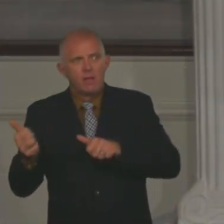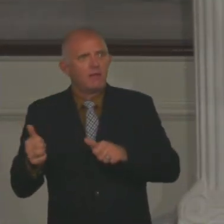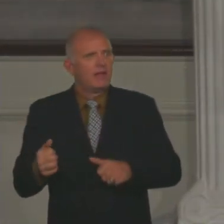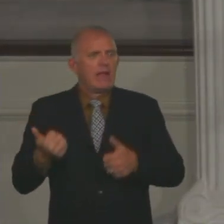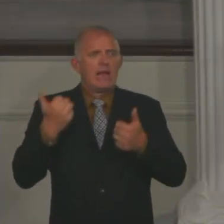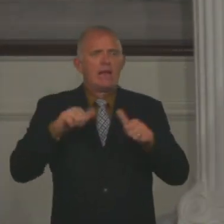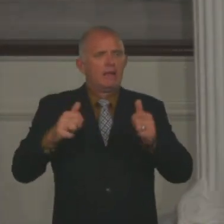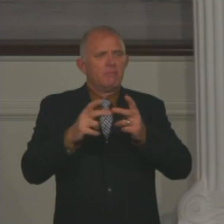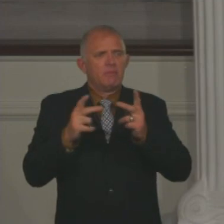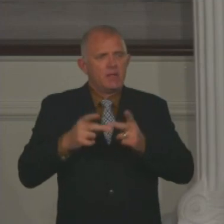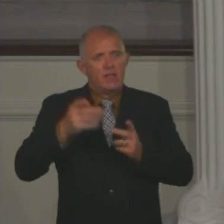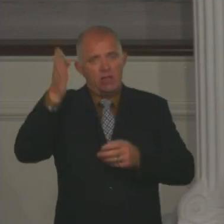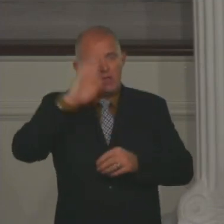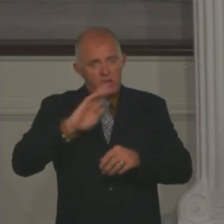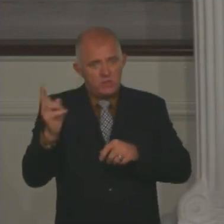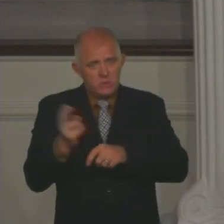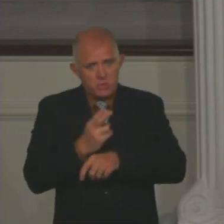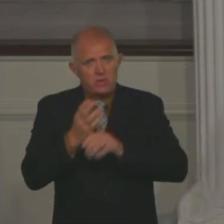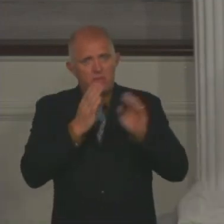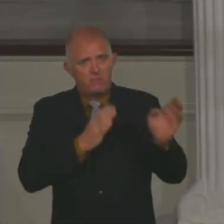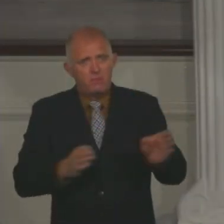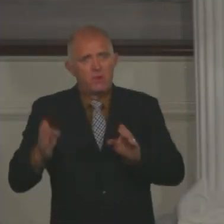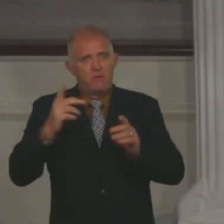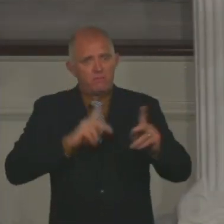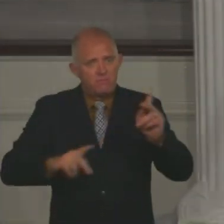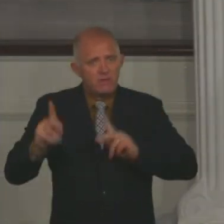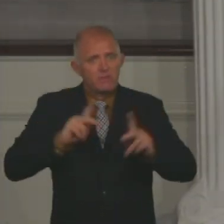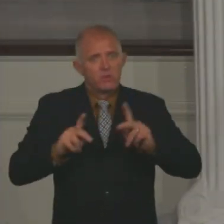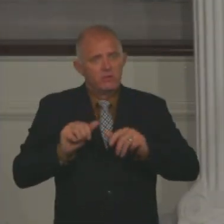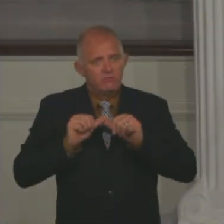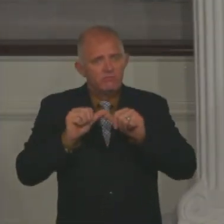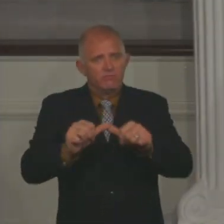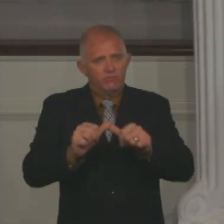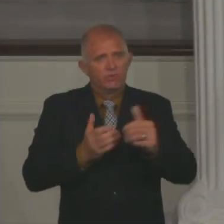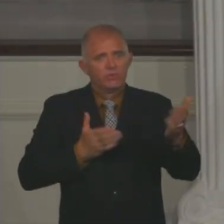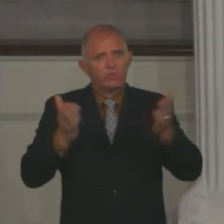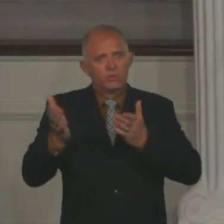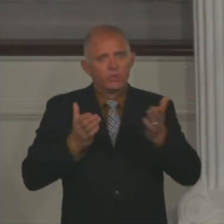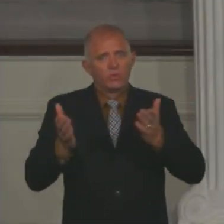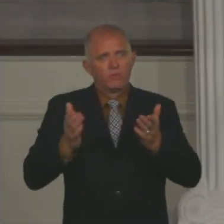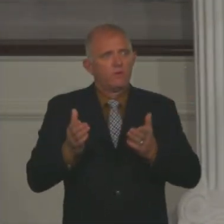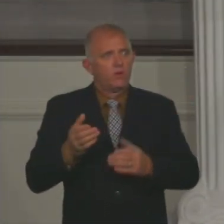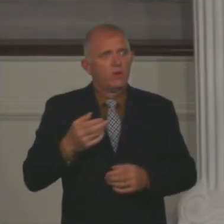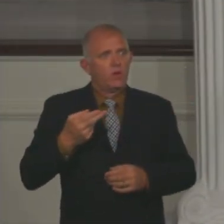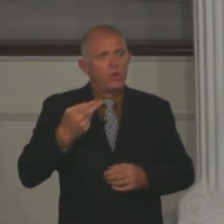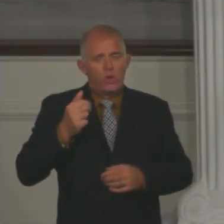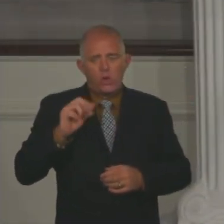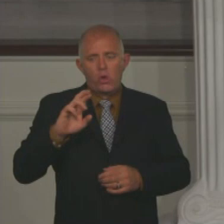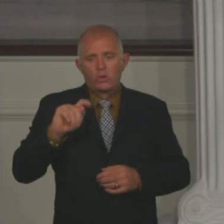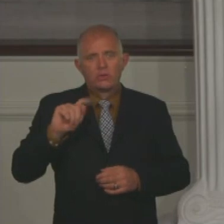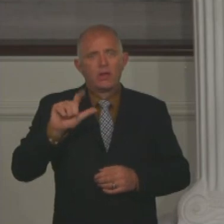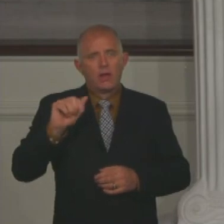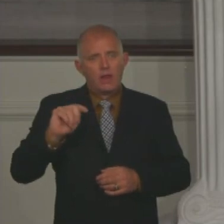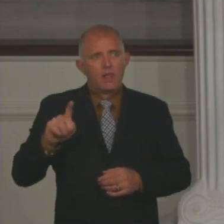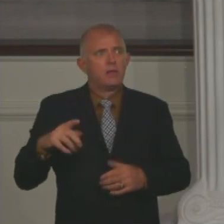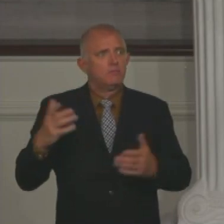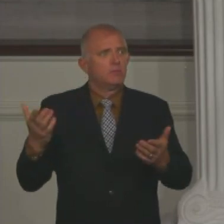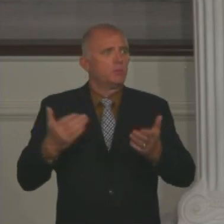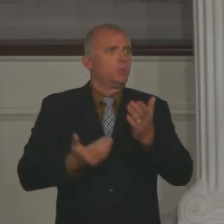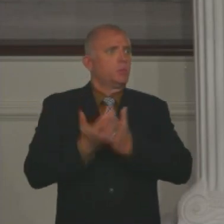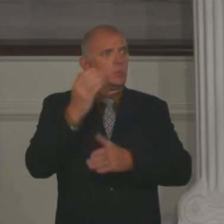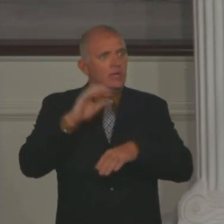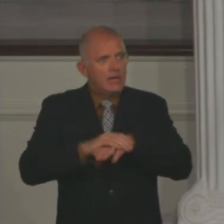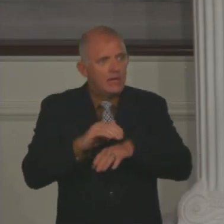is using to prepare people for a lifetime of ministry. Heartland Baptist in Oklahoma City. Probably shouldn't start naming names. New England Baptist up at